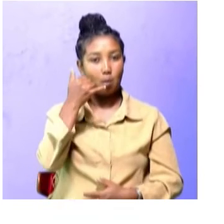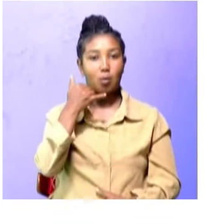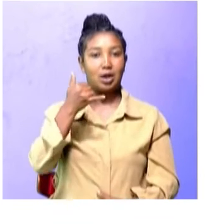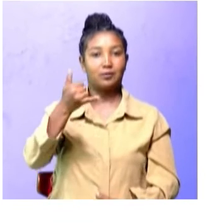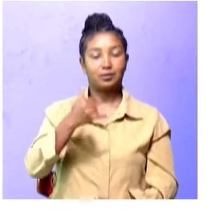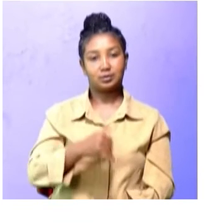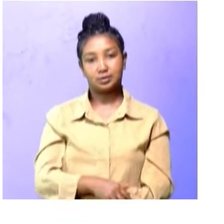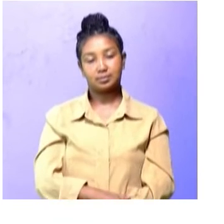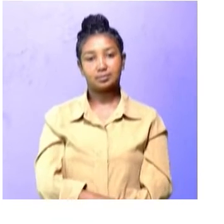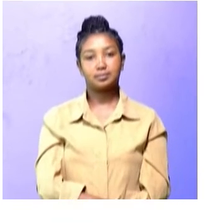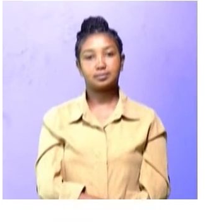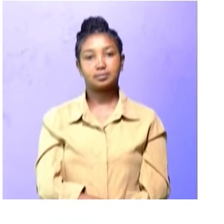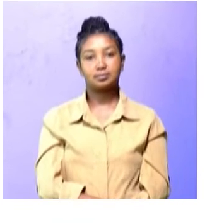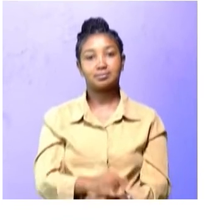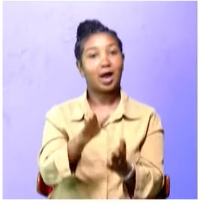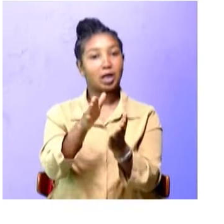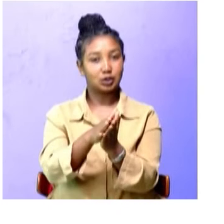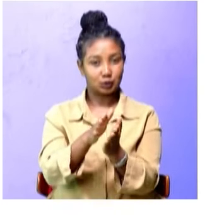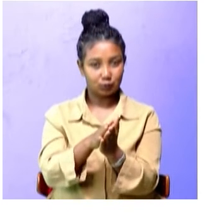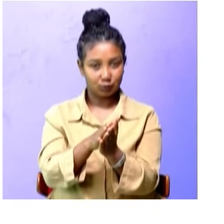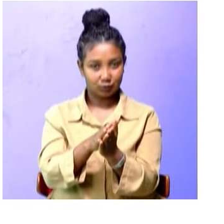phones at school.